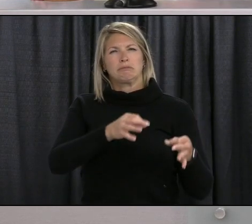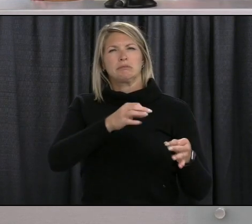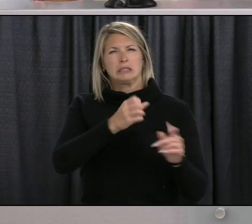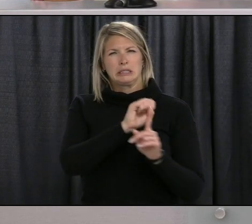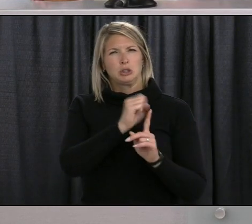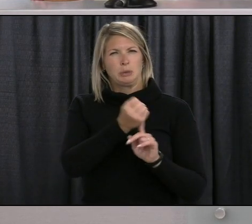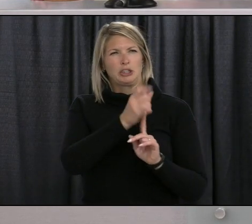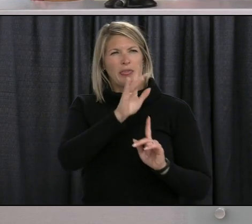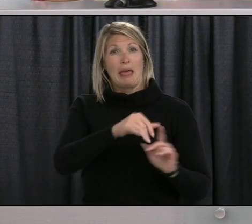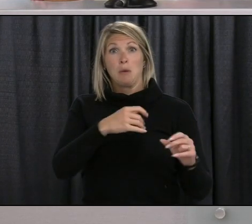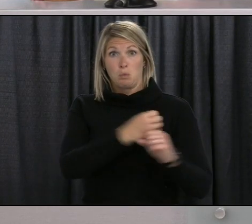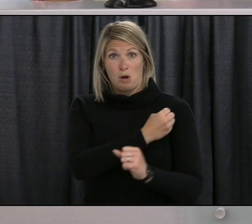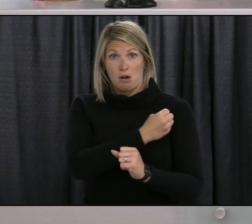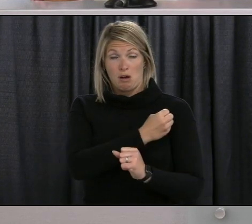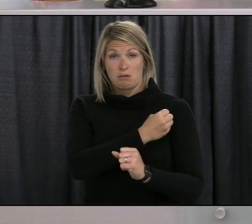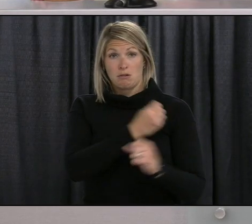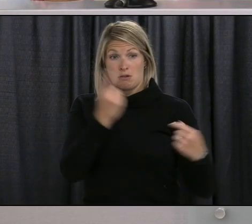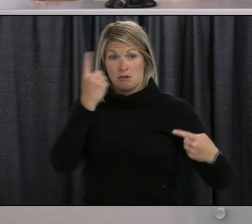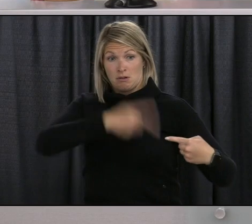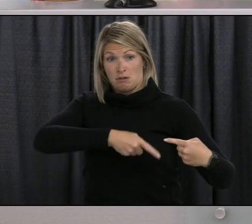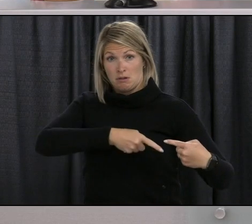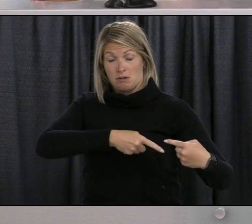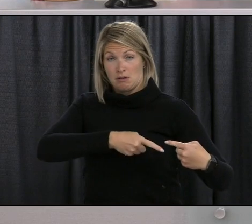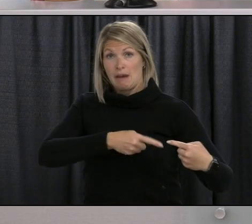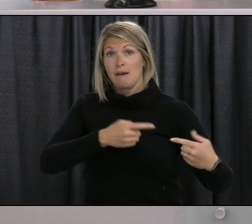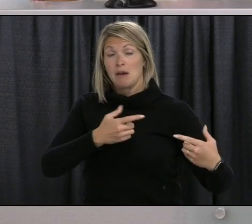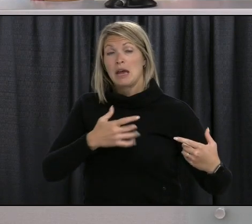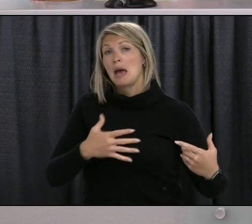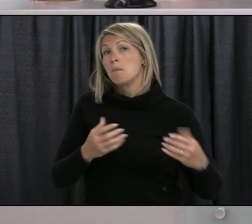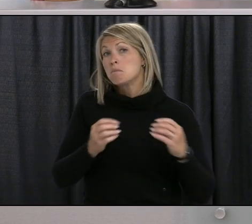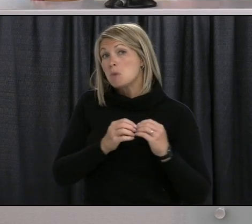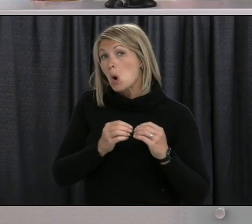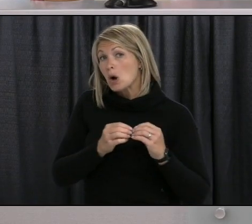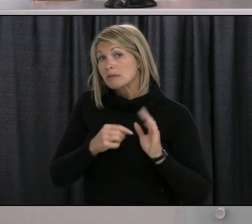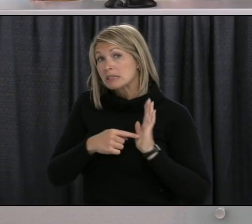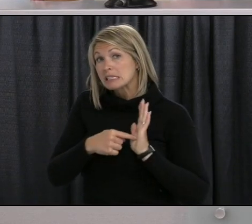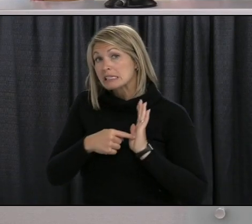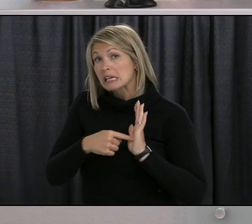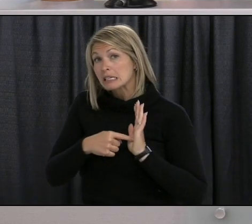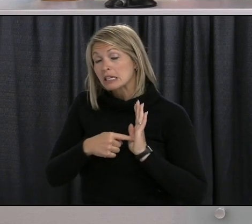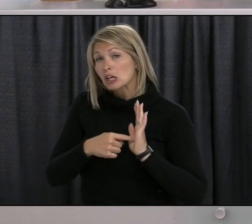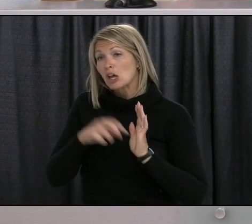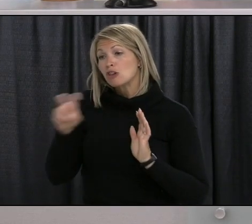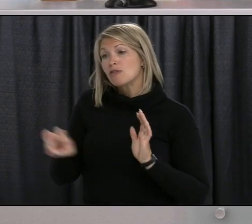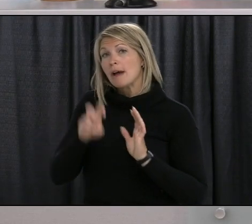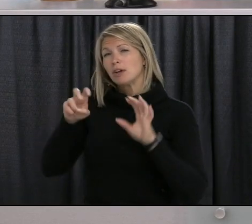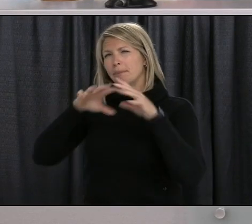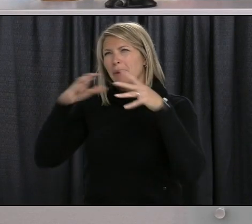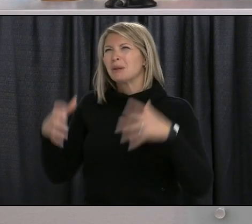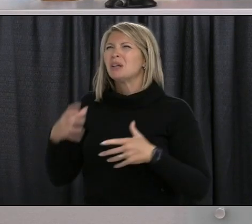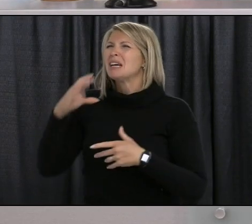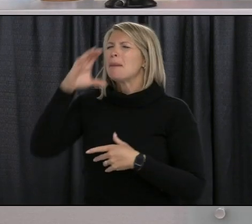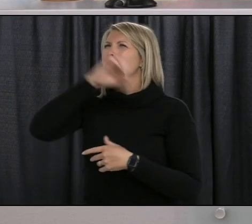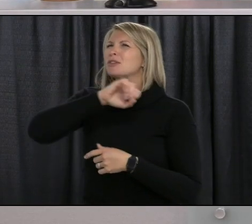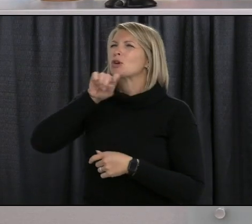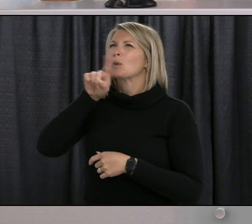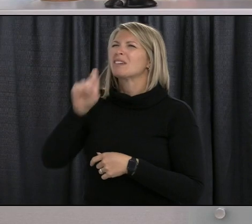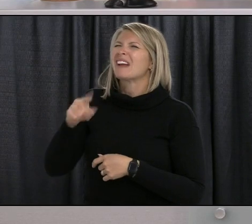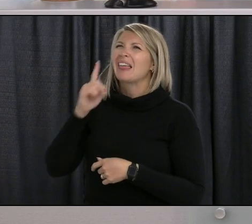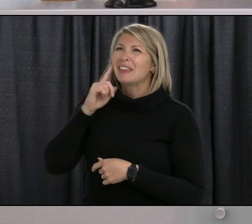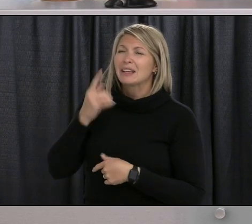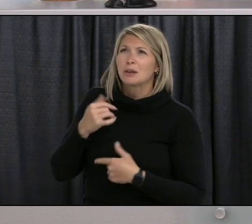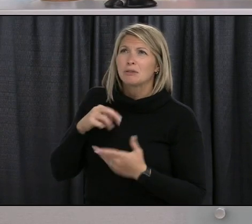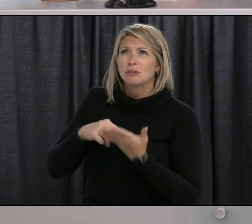travel bubble, have there been any further talks on that? The travel bubble, sorry, you're a bit muted there, Kellyanne. We haven't had